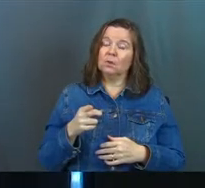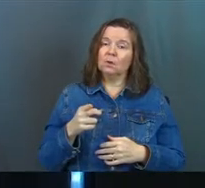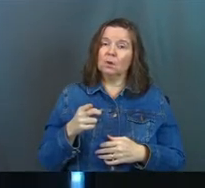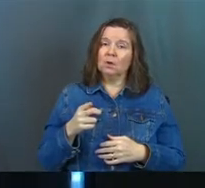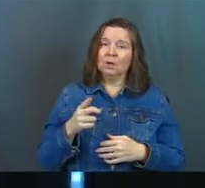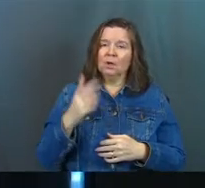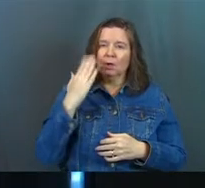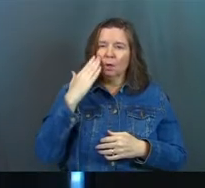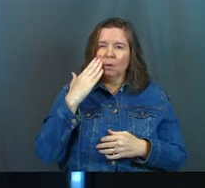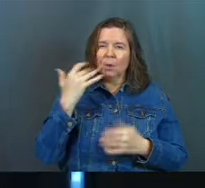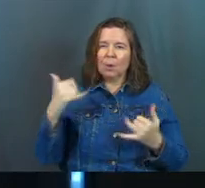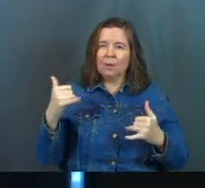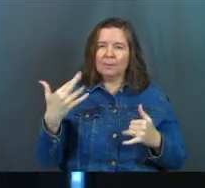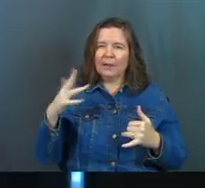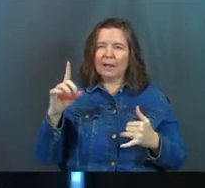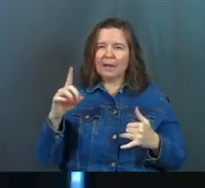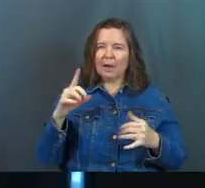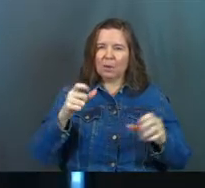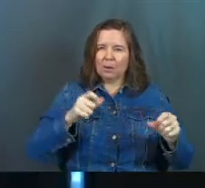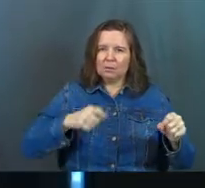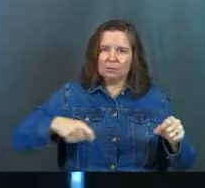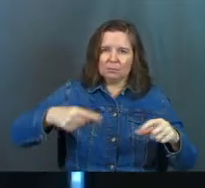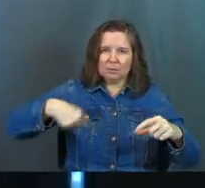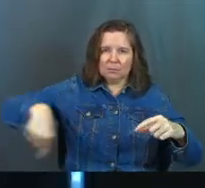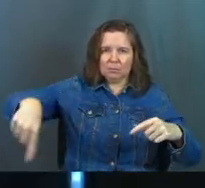a merry-go-round?